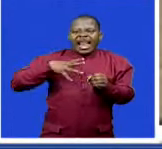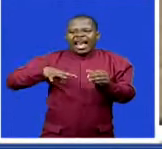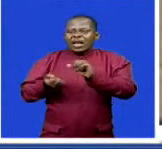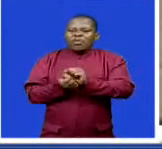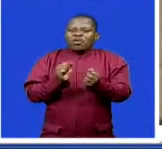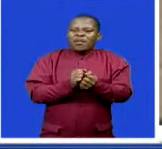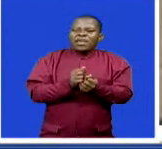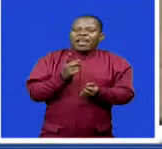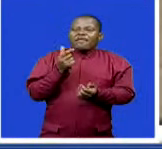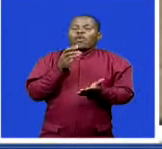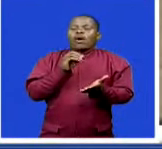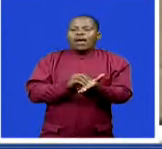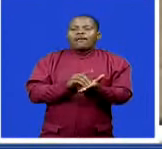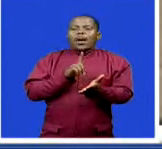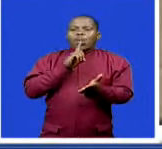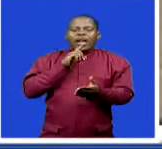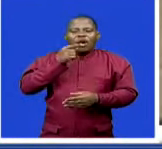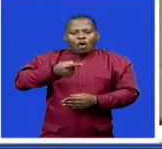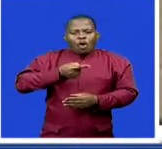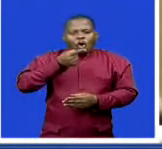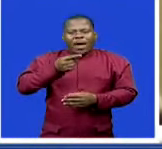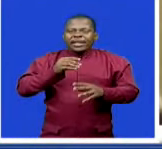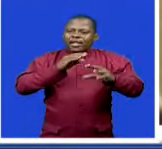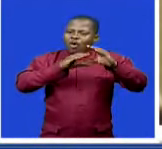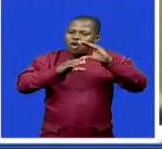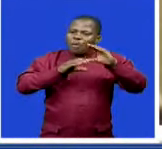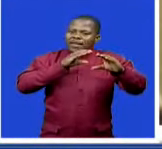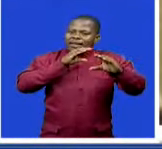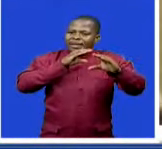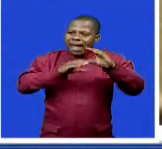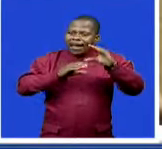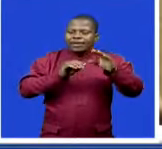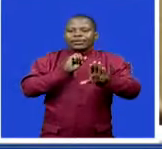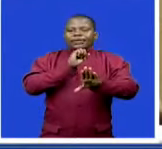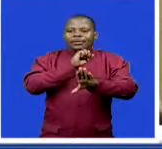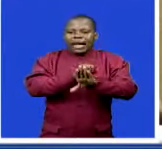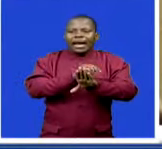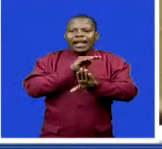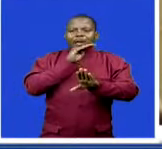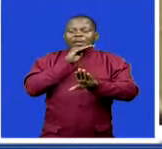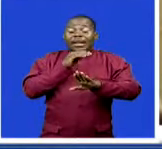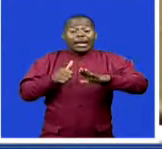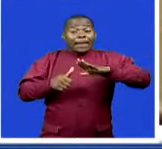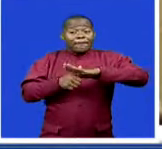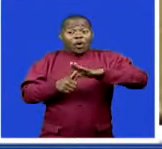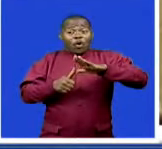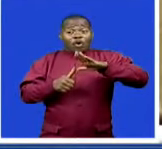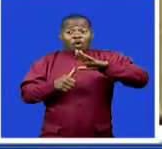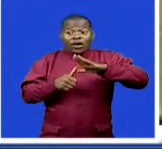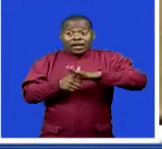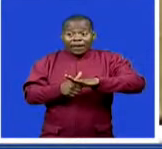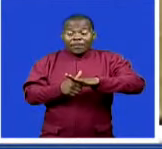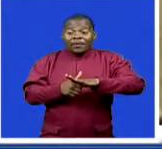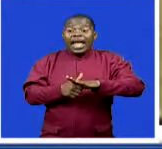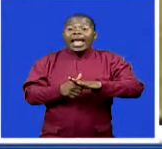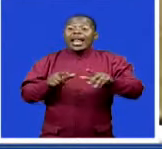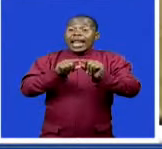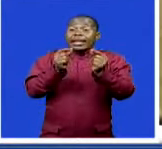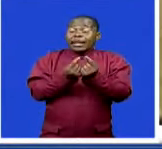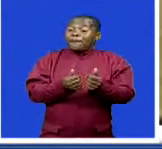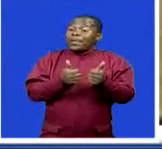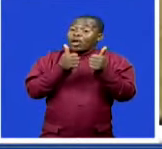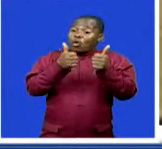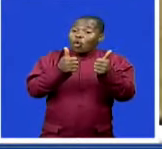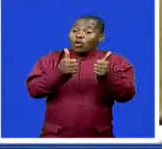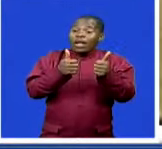but those are the things that Slalang Atopas then still discuss. It's really nothing much. We really are a good team and